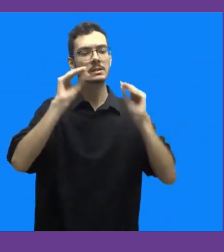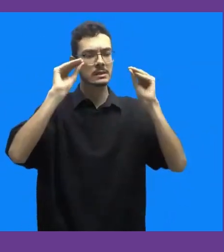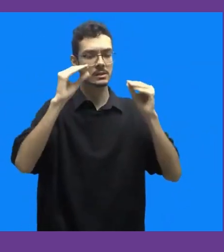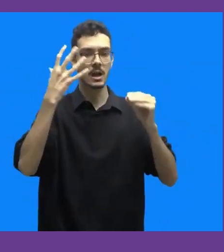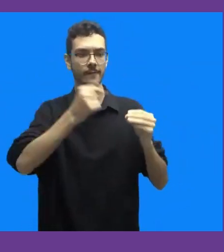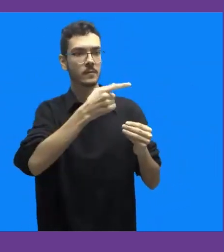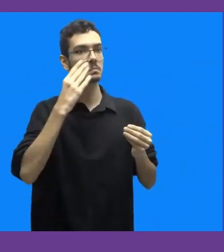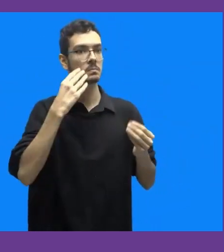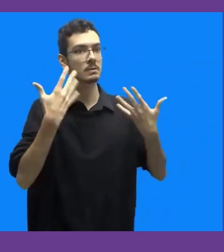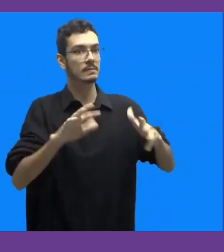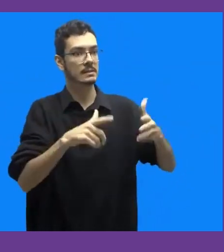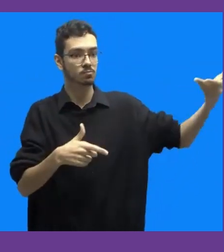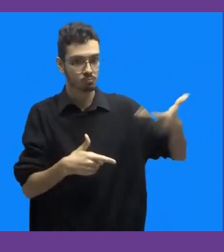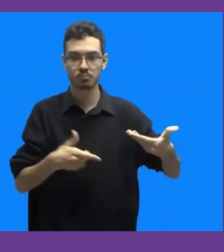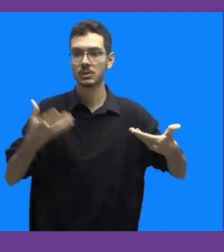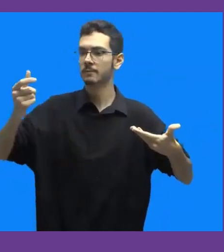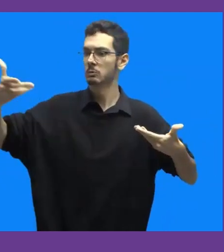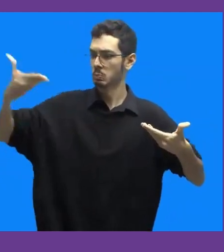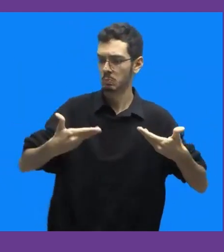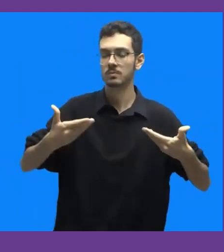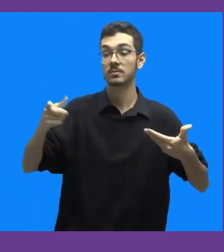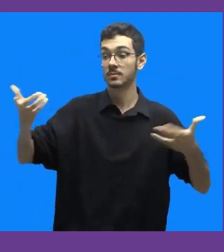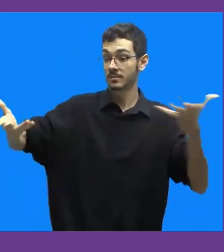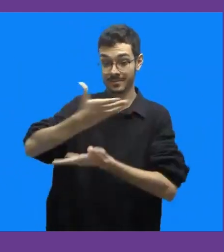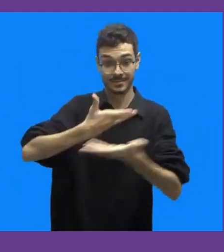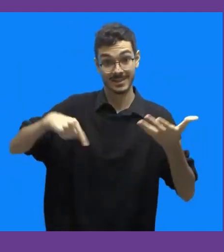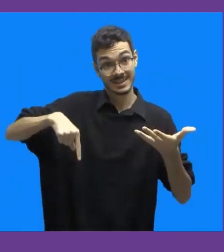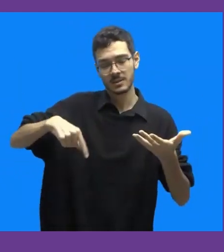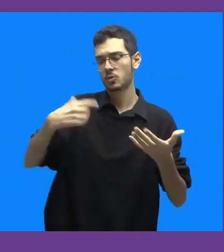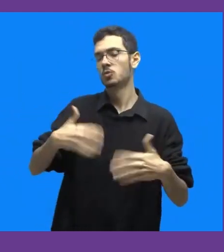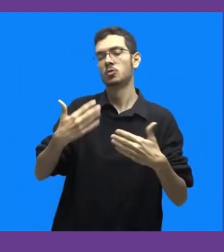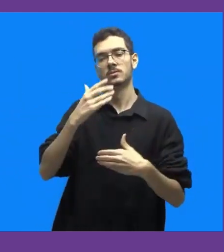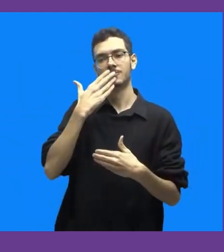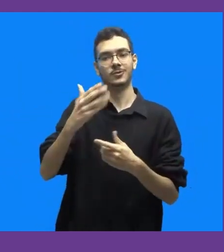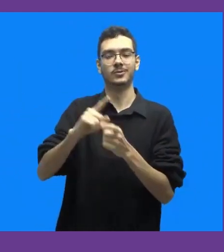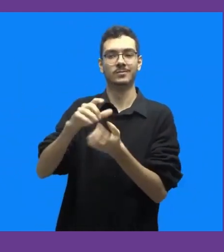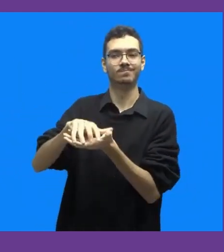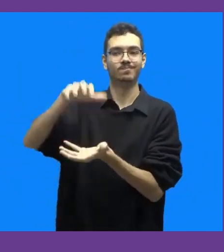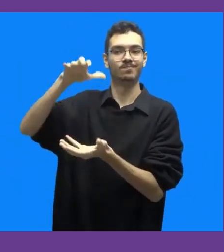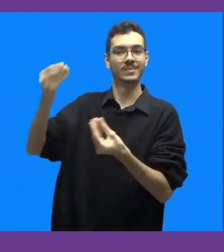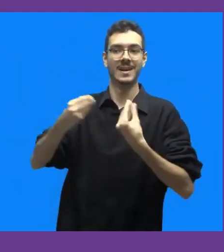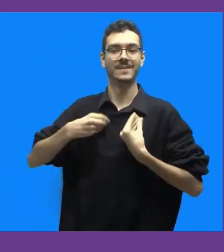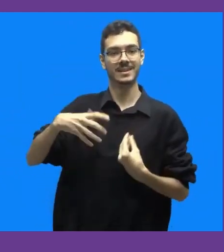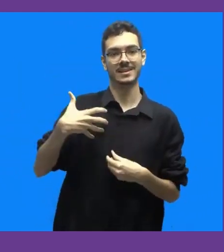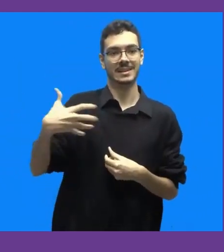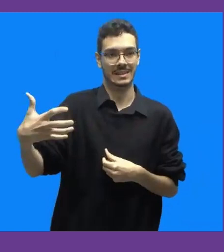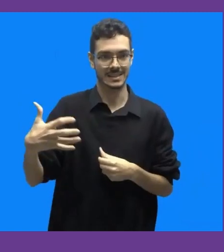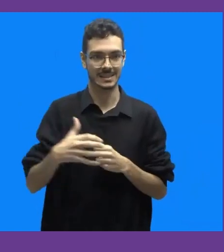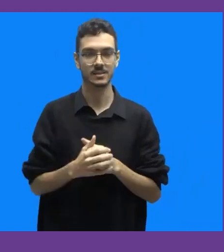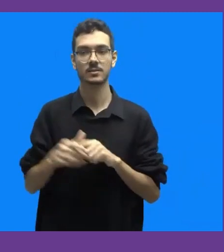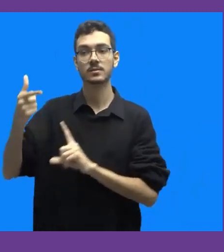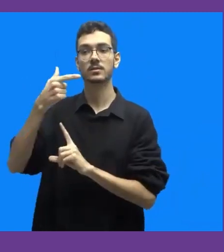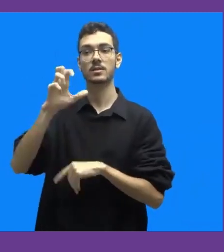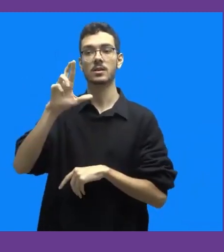American, is a book called Universal Design Plus One. Mm-hmm. So starting with giving an example